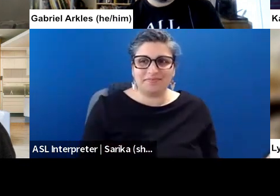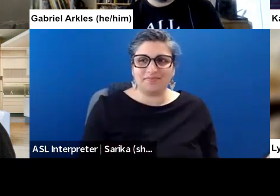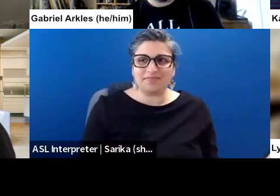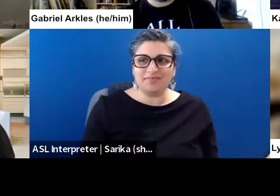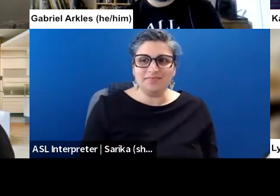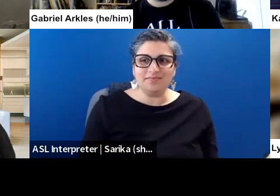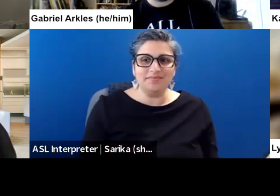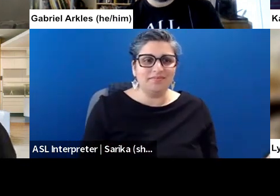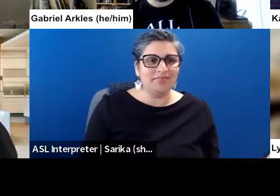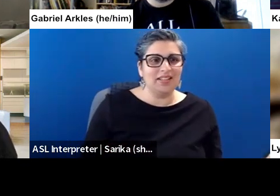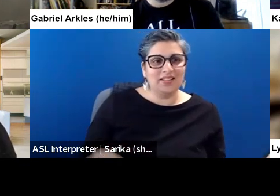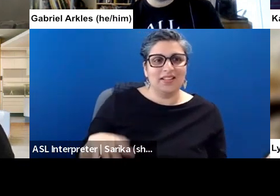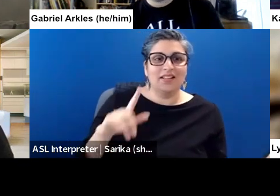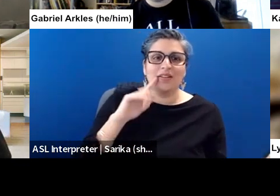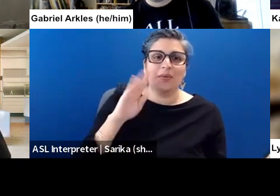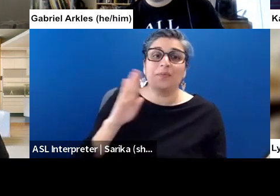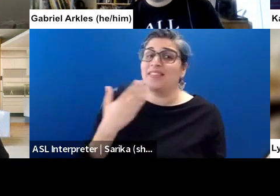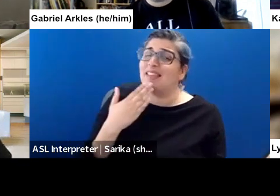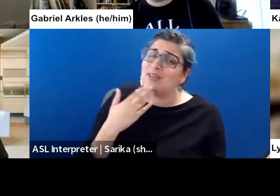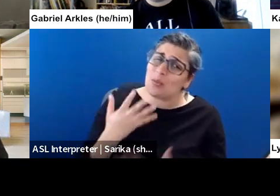Thank you so much for sharing, Taylar.